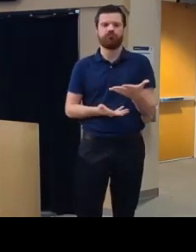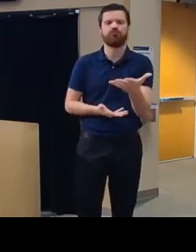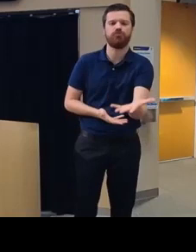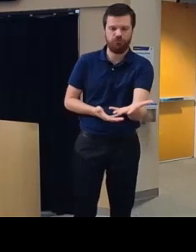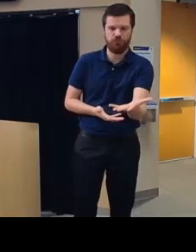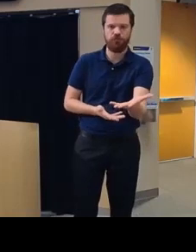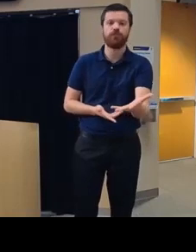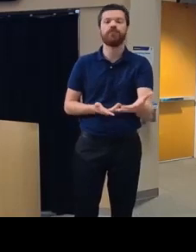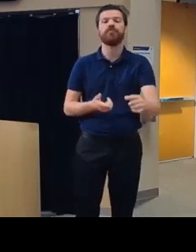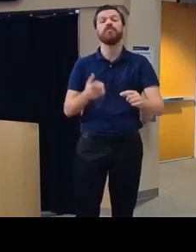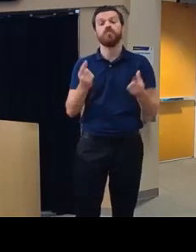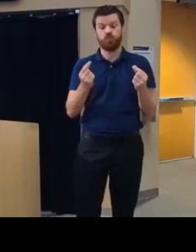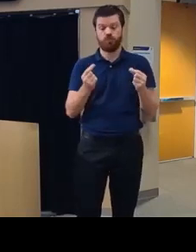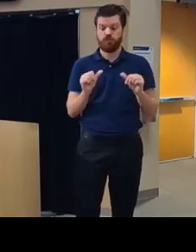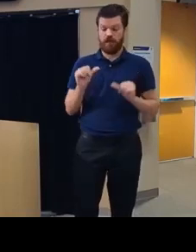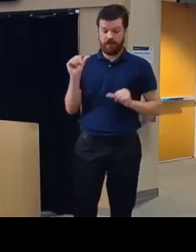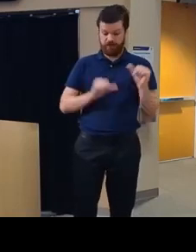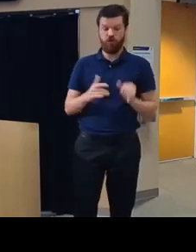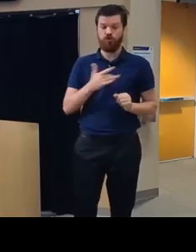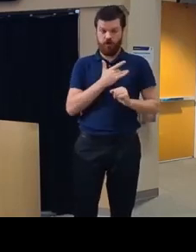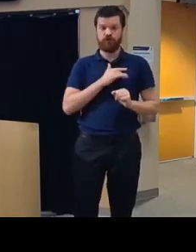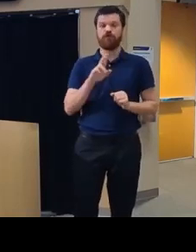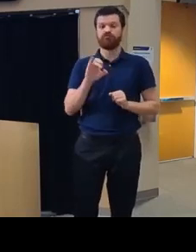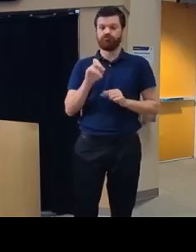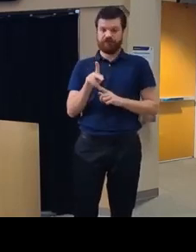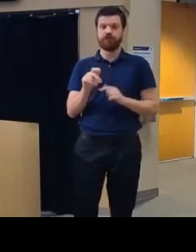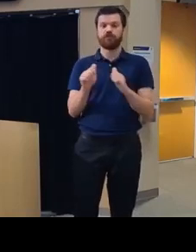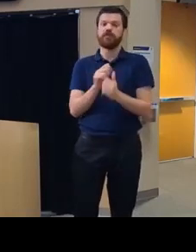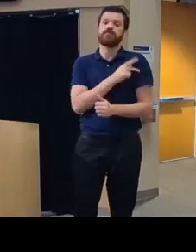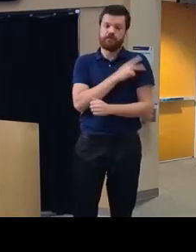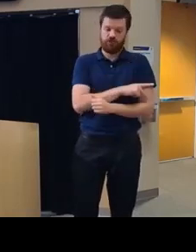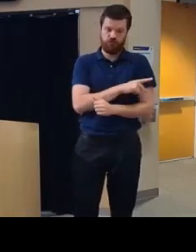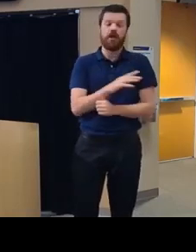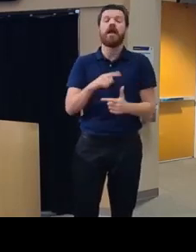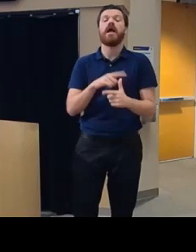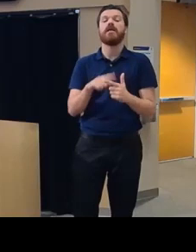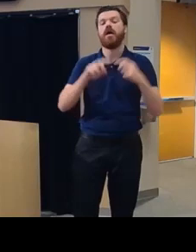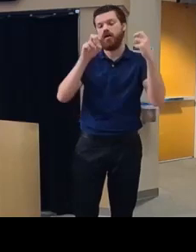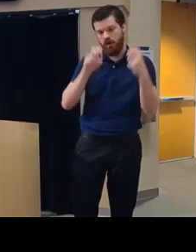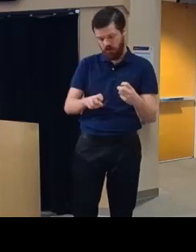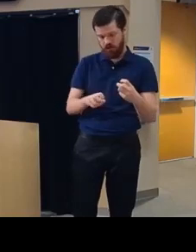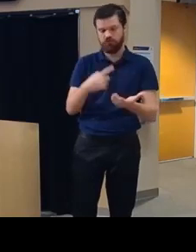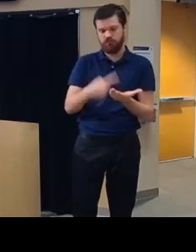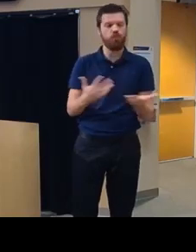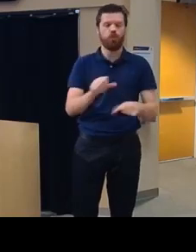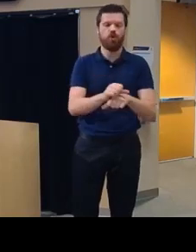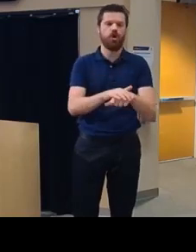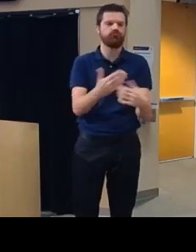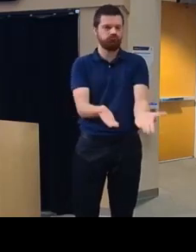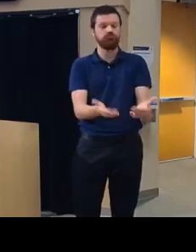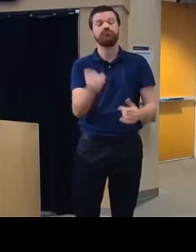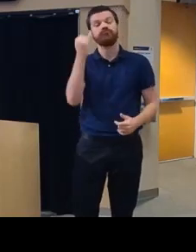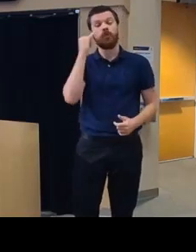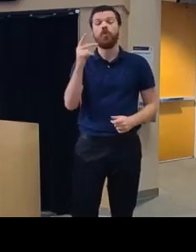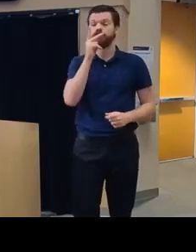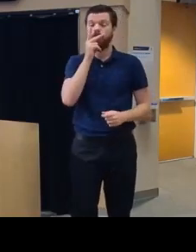assess cardiovascular risk with the patient, an individual patient, and decide with the patient what they want to work on. For example, someone